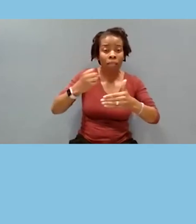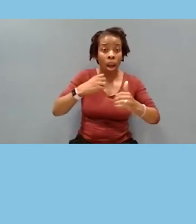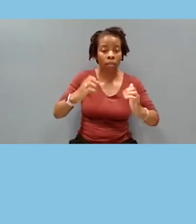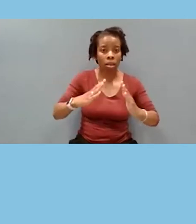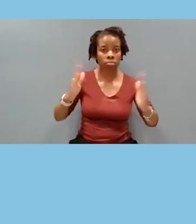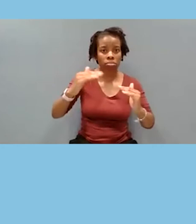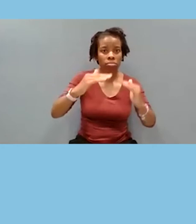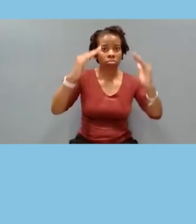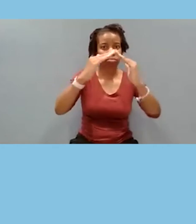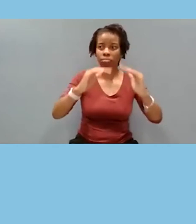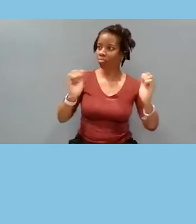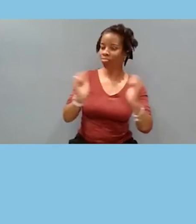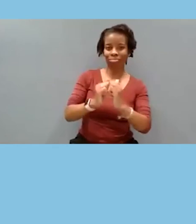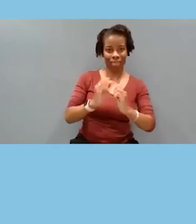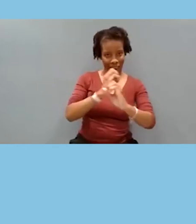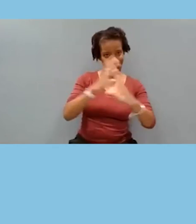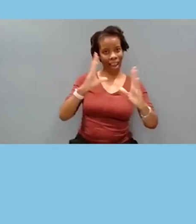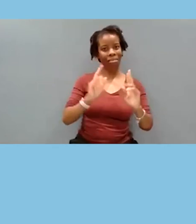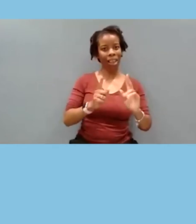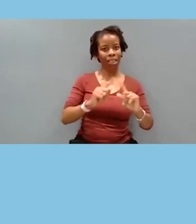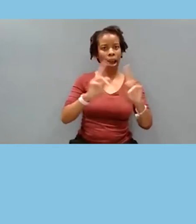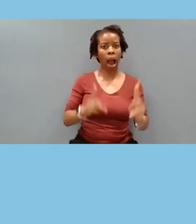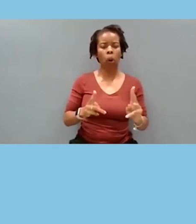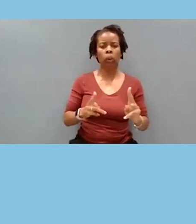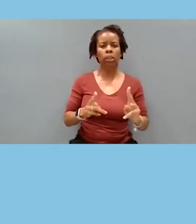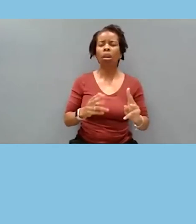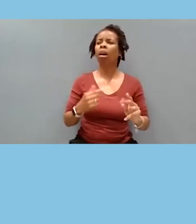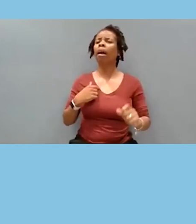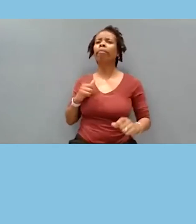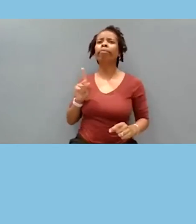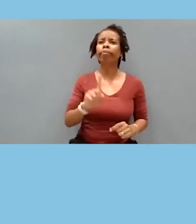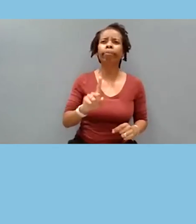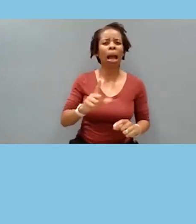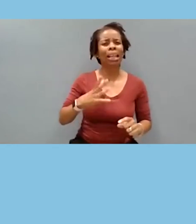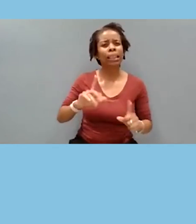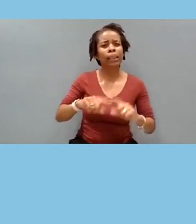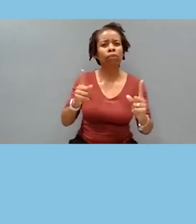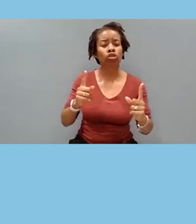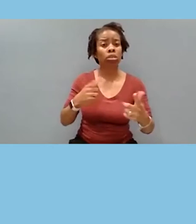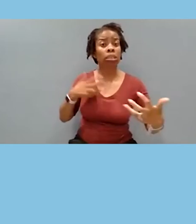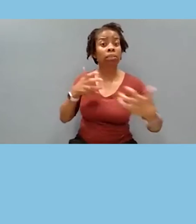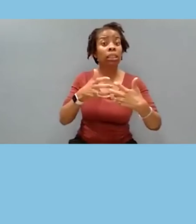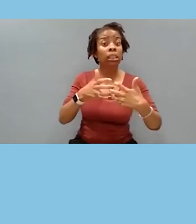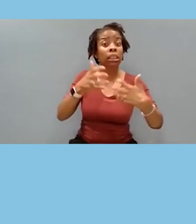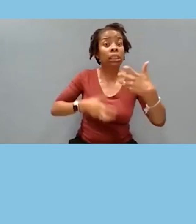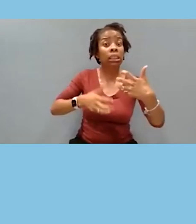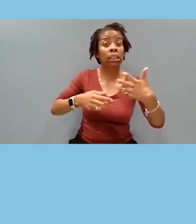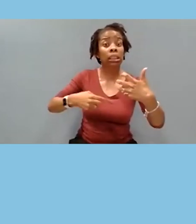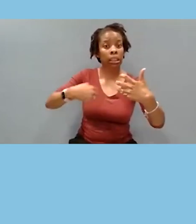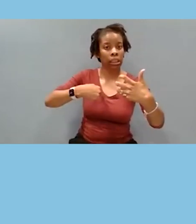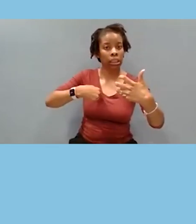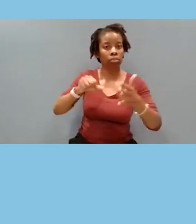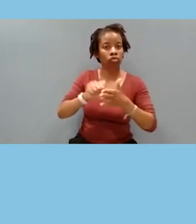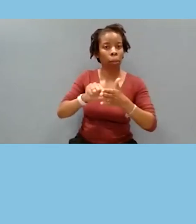this doesn't fit someone, well, it's just the way things go. It is the person and not the